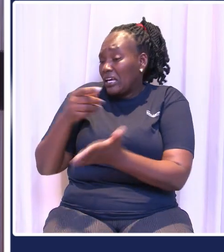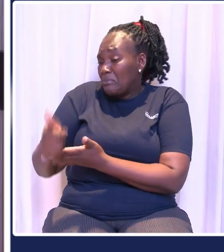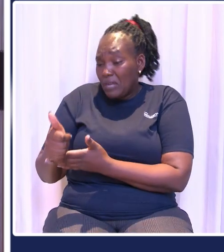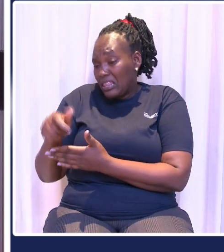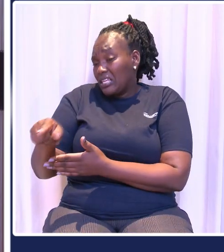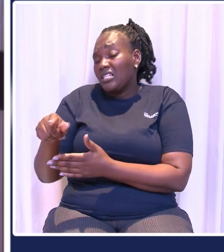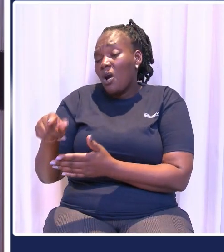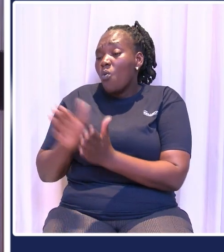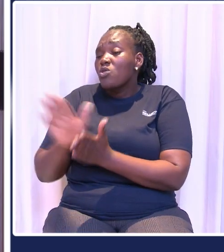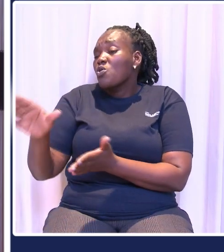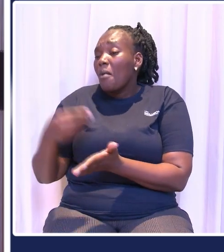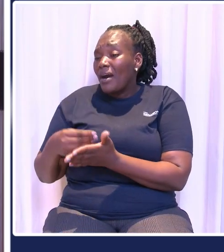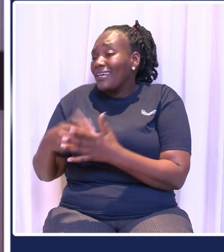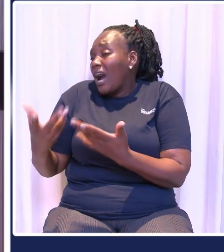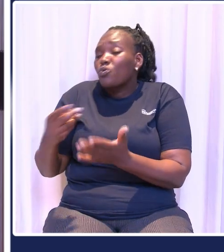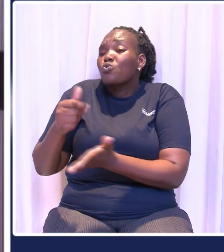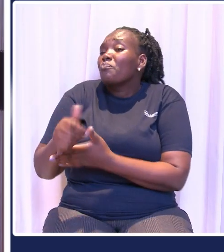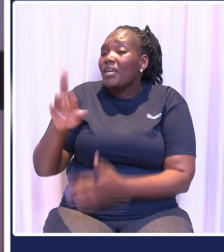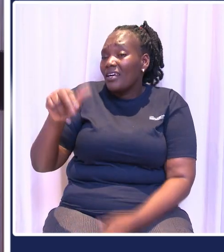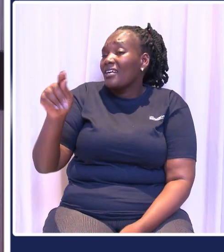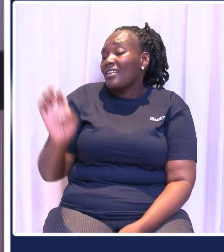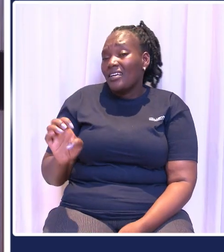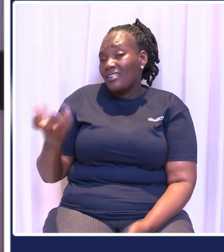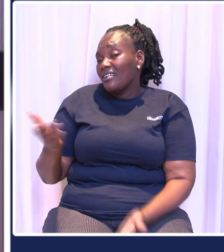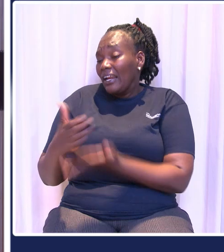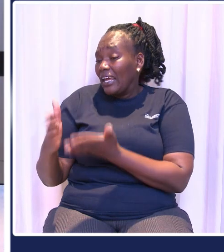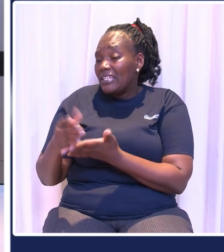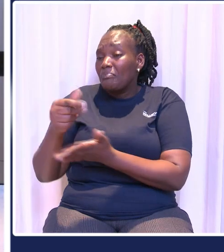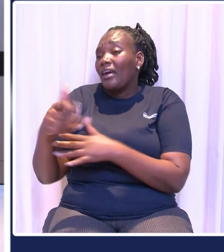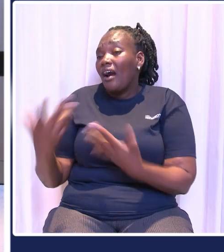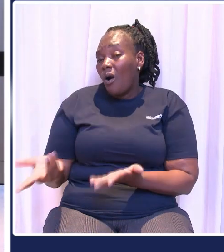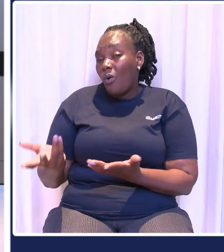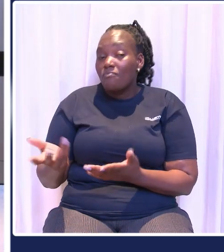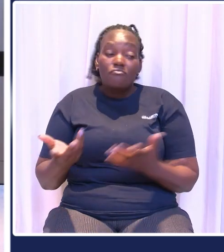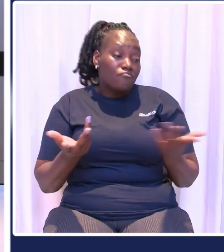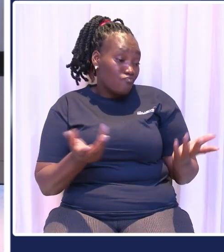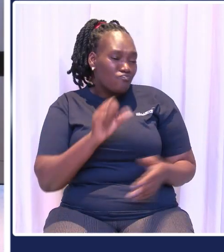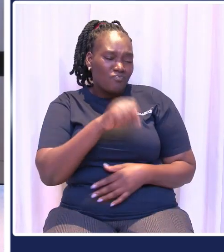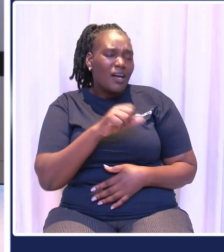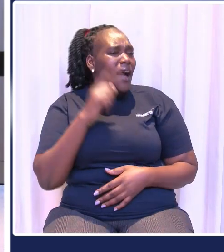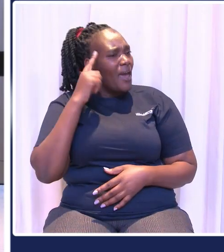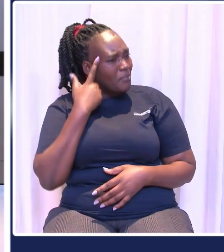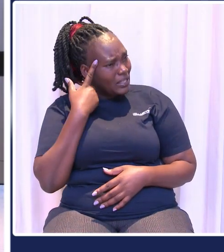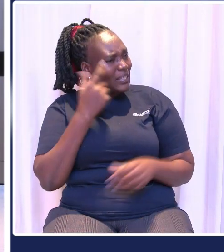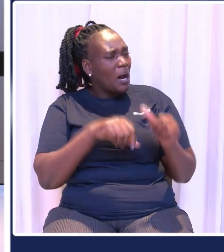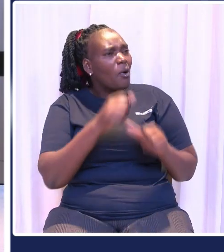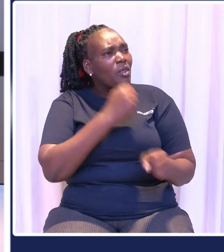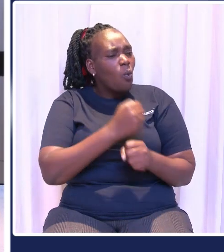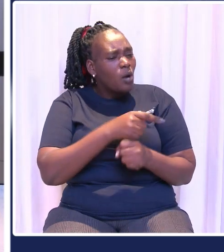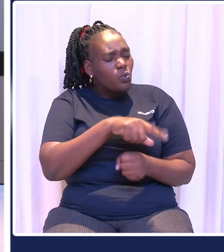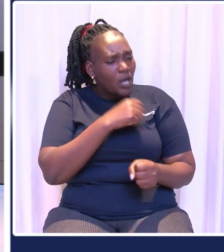months. How do you pay rent? Right. So I'm especially even thinking about the work that we're